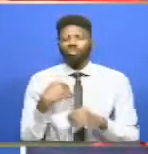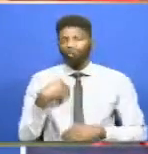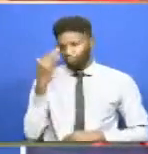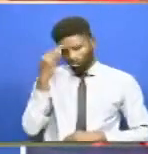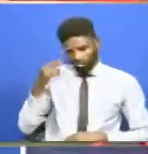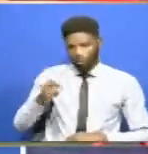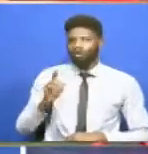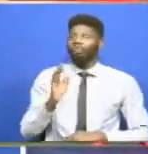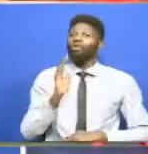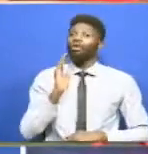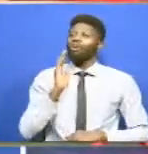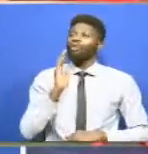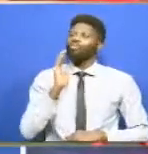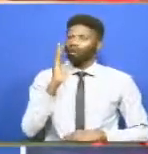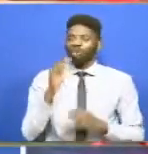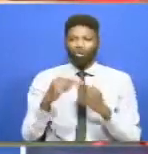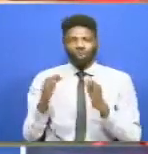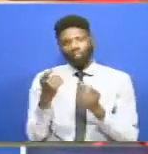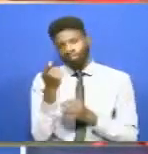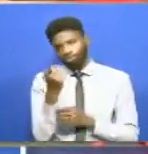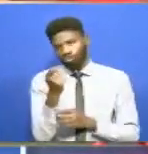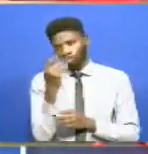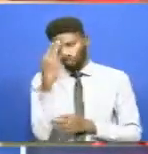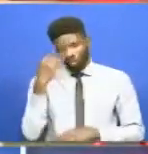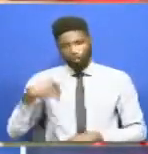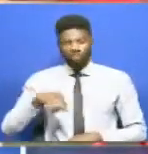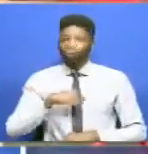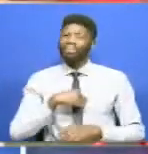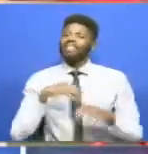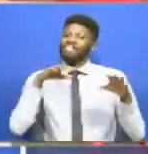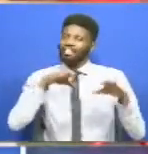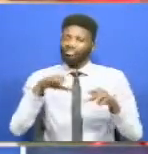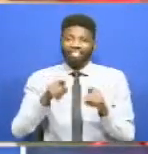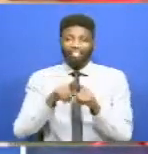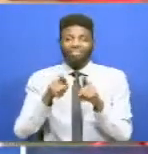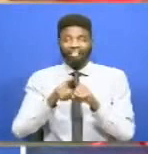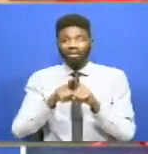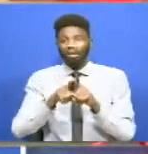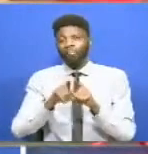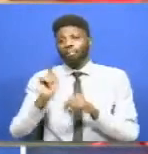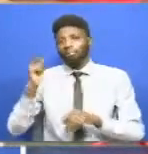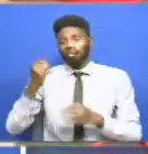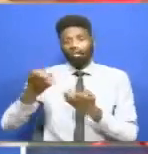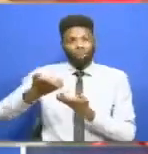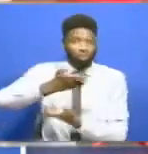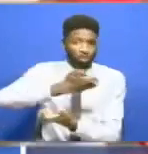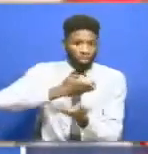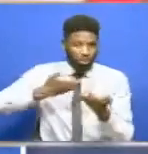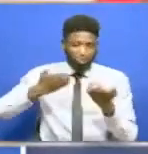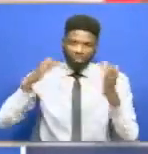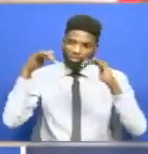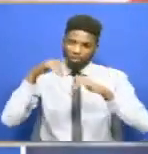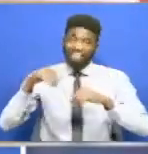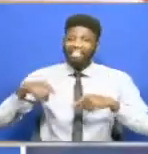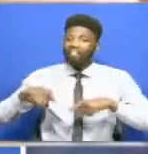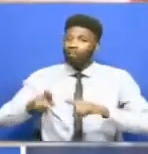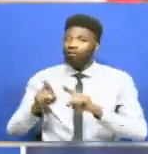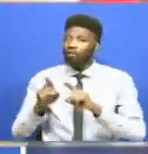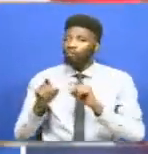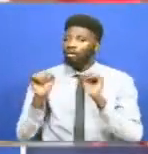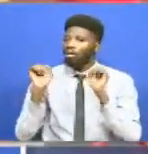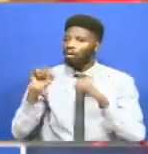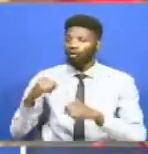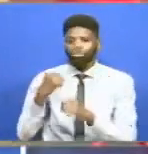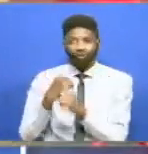watafungua kidogo, because tunaumia sana, hata ekonomi ya wali ya Kenya inaenda chini. What they can do,